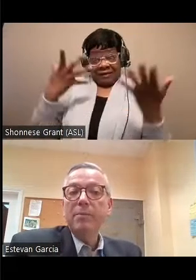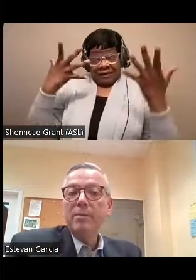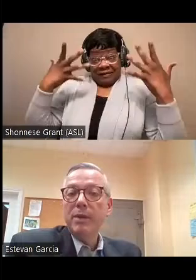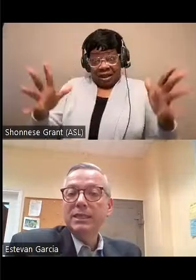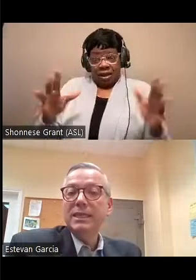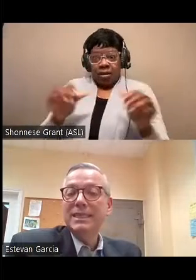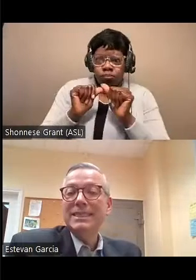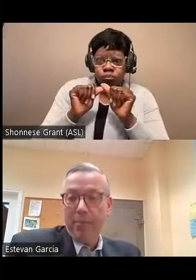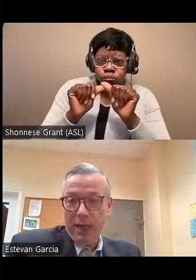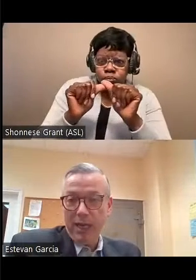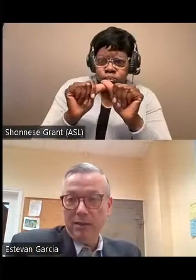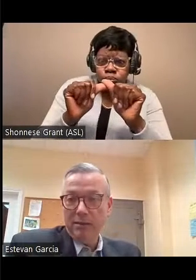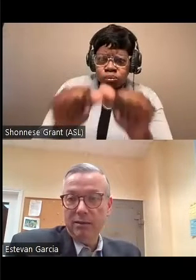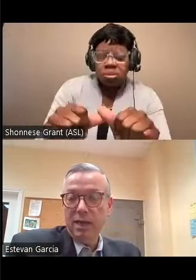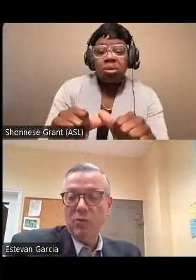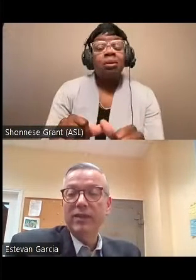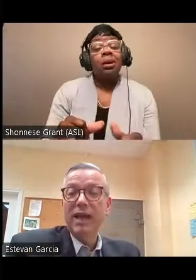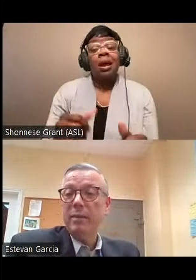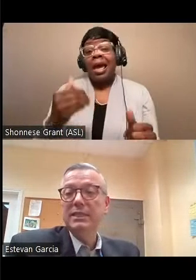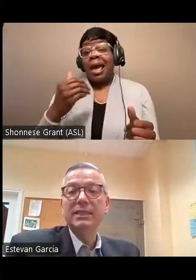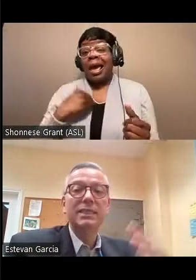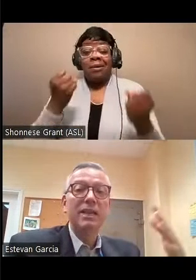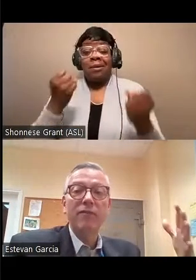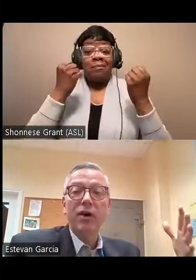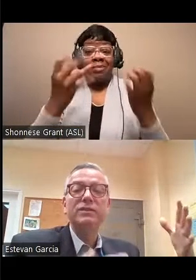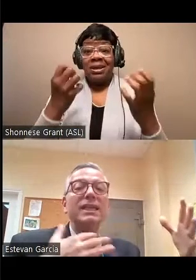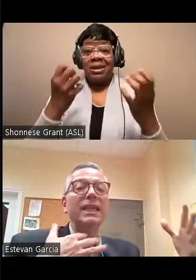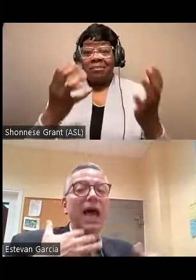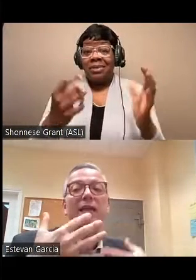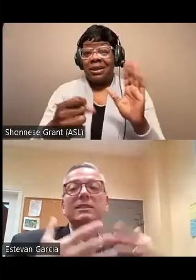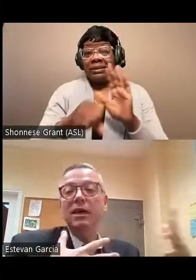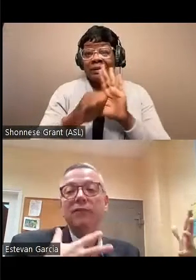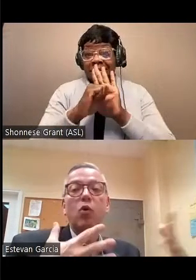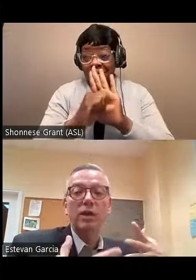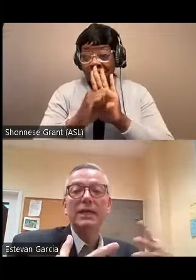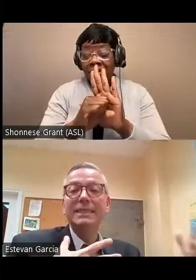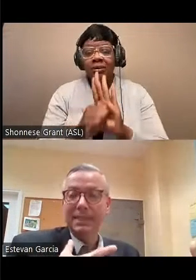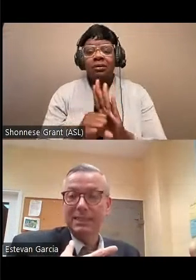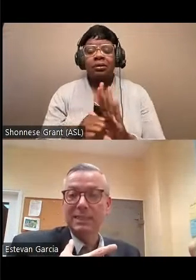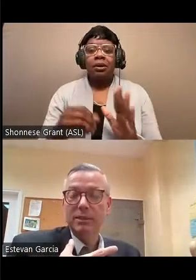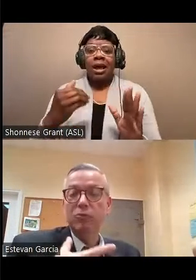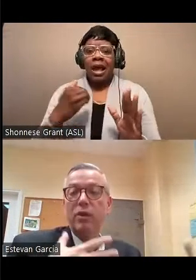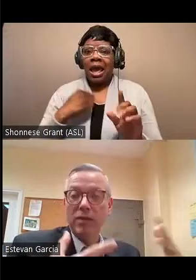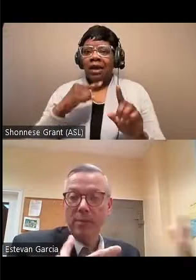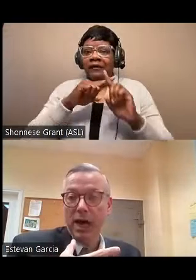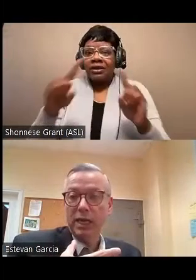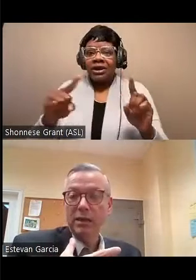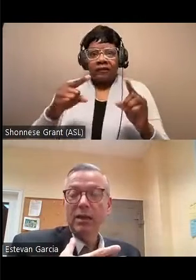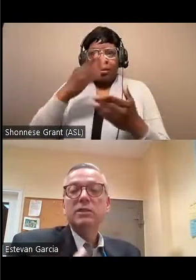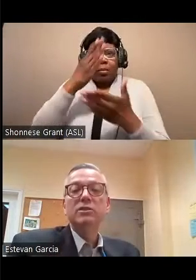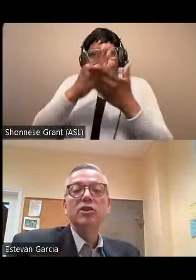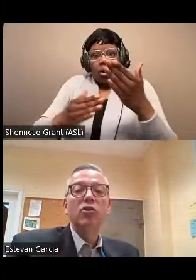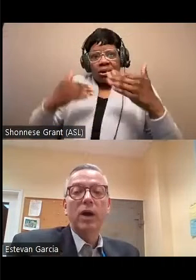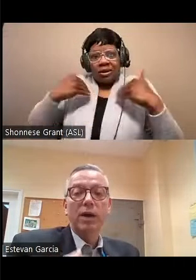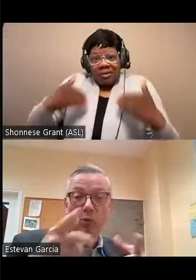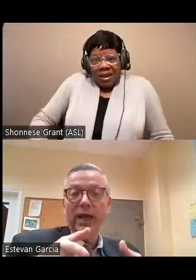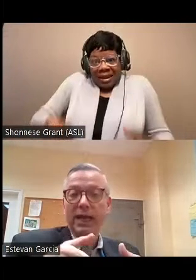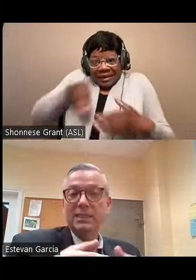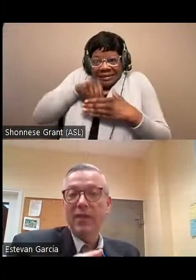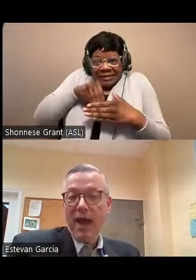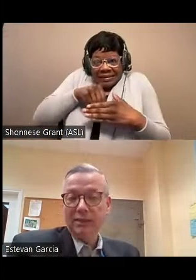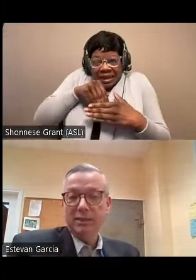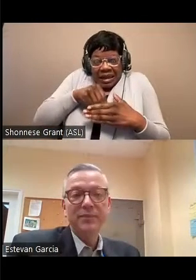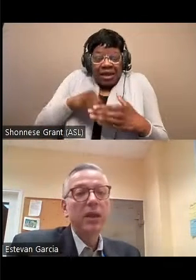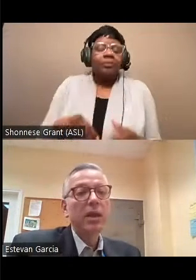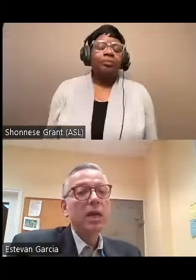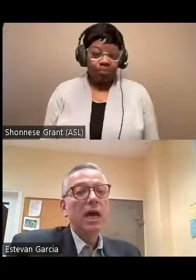It may be multisystemic. And what that means is it involves lots of organ systems within the body. So, and we'll get